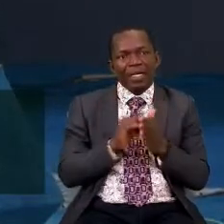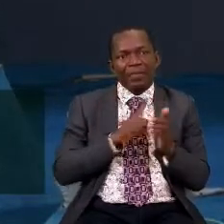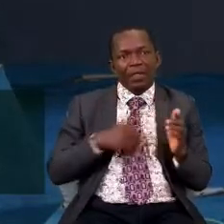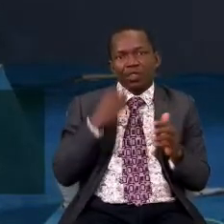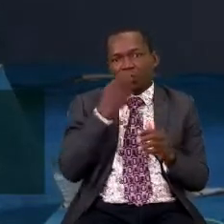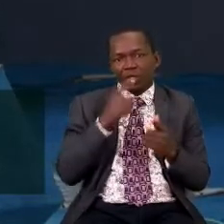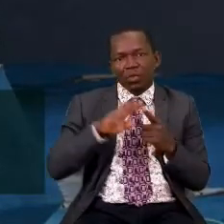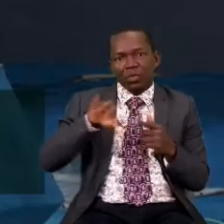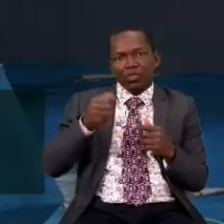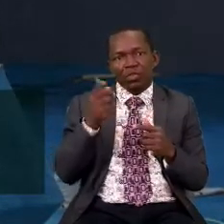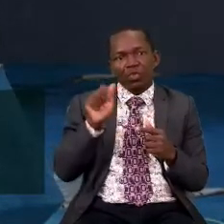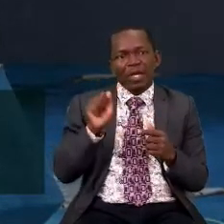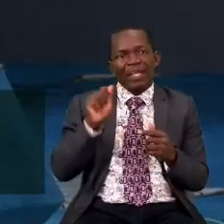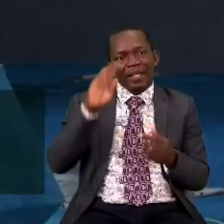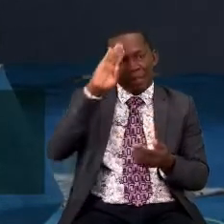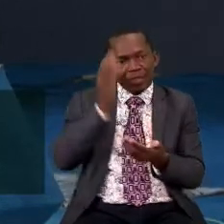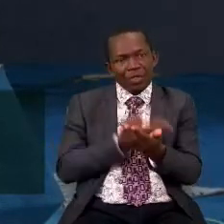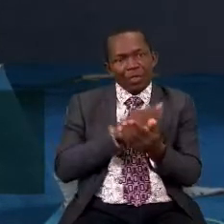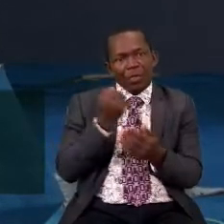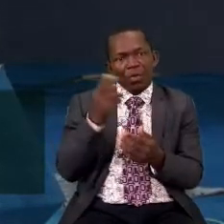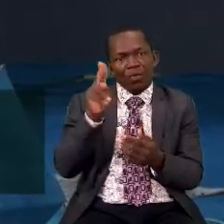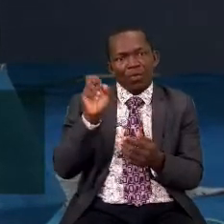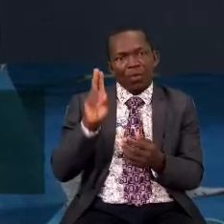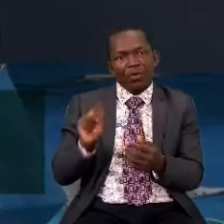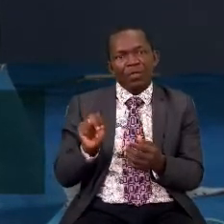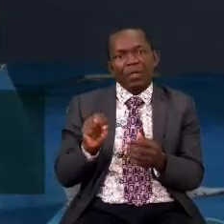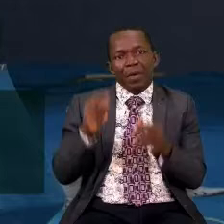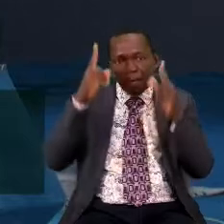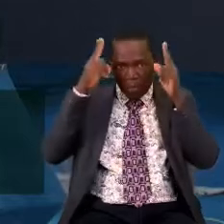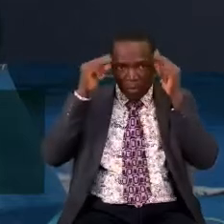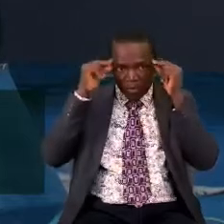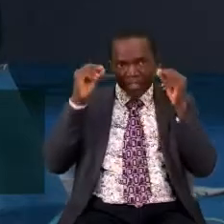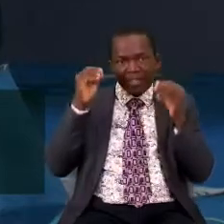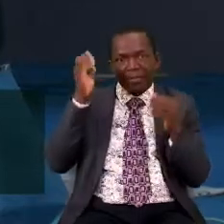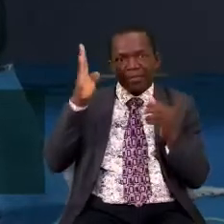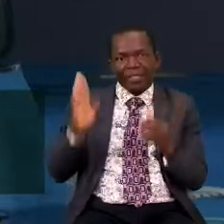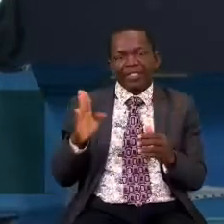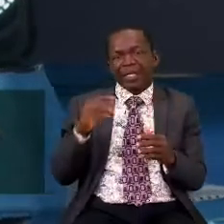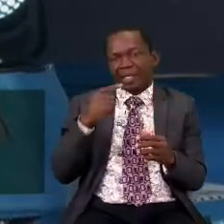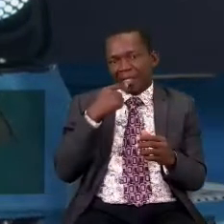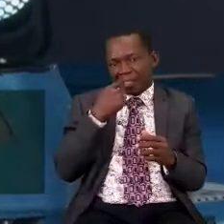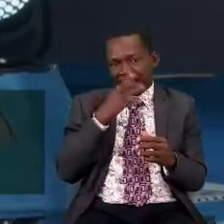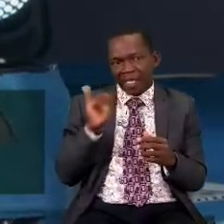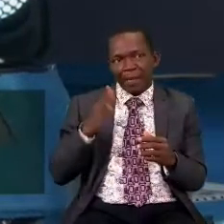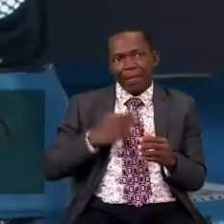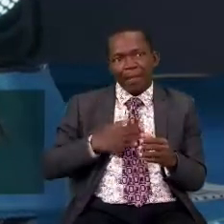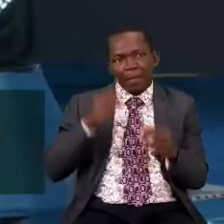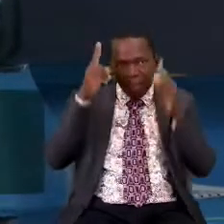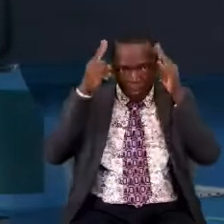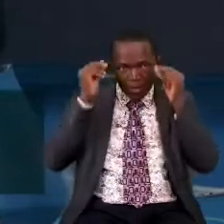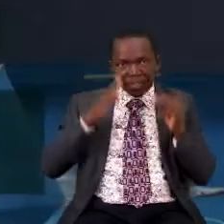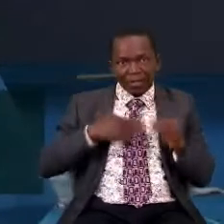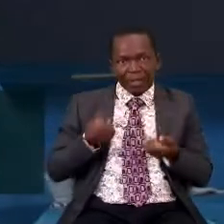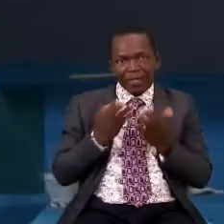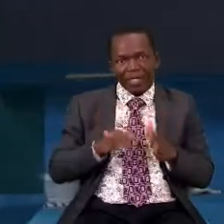servant, is dead. Now therefore, arise, go. And he says, go over